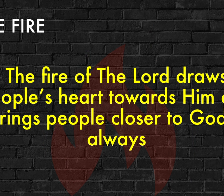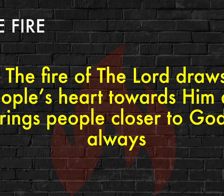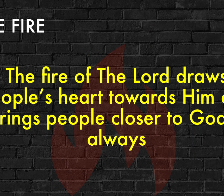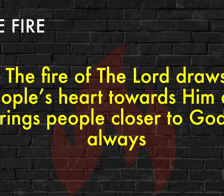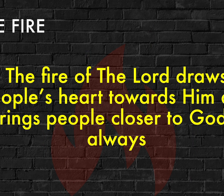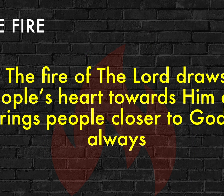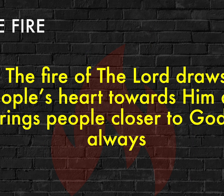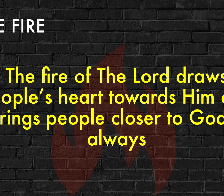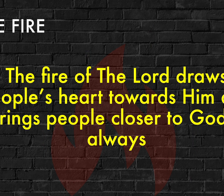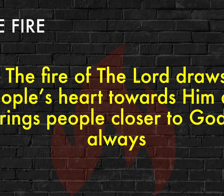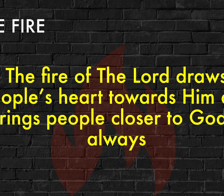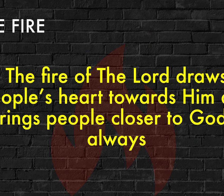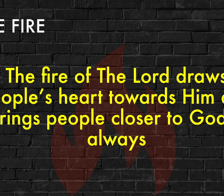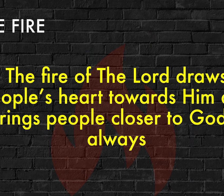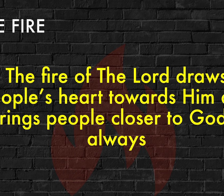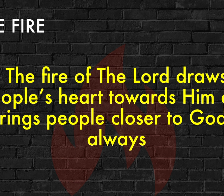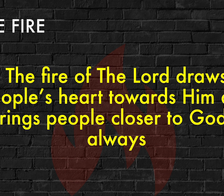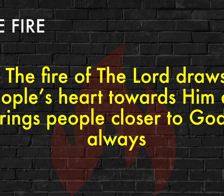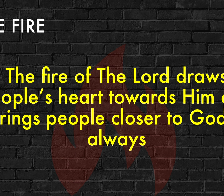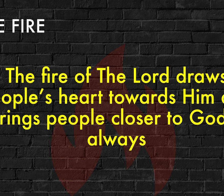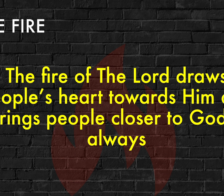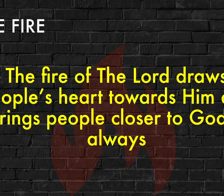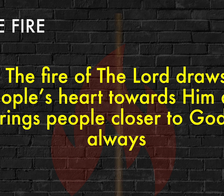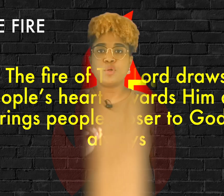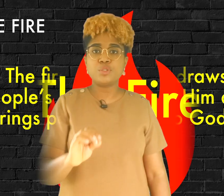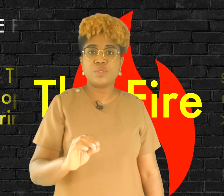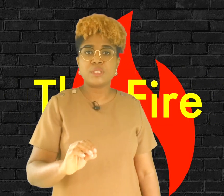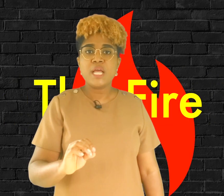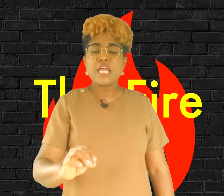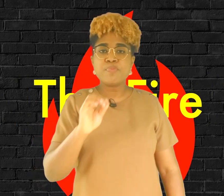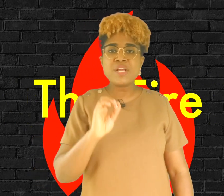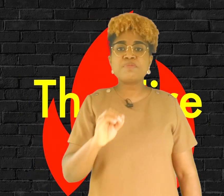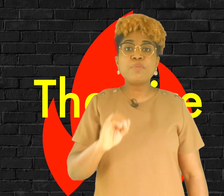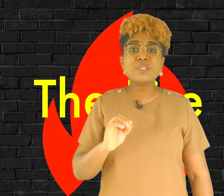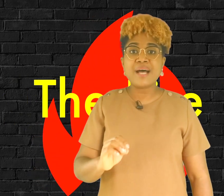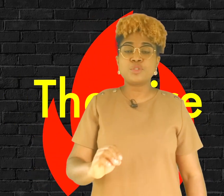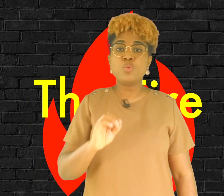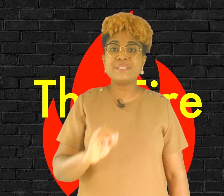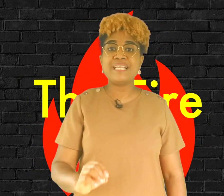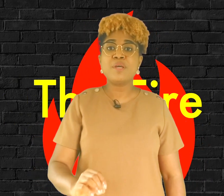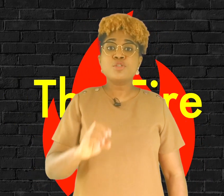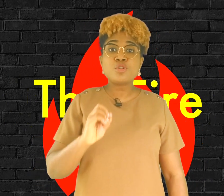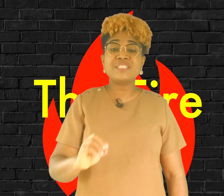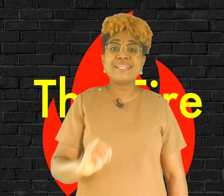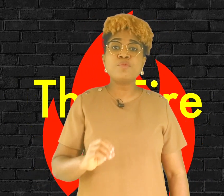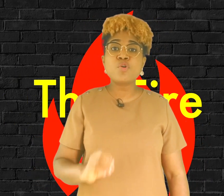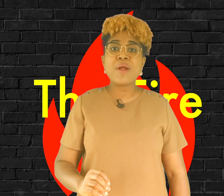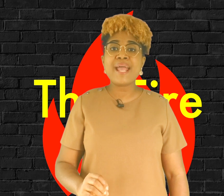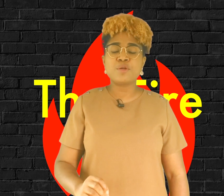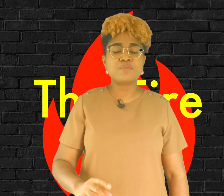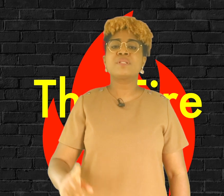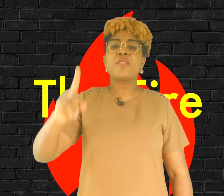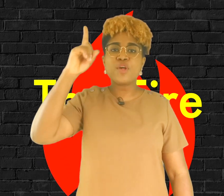God. Always, every single time. That's what the fire of the Lord does. It brings people's hearts towards Him such that they